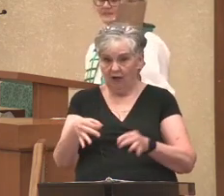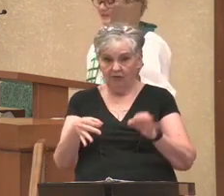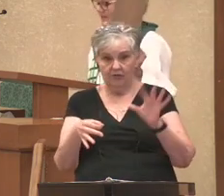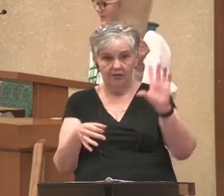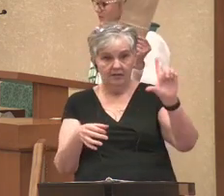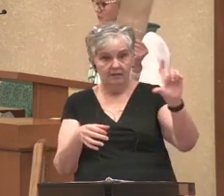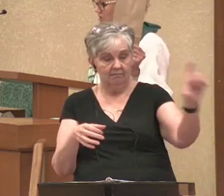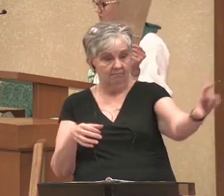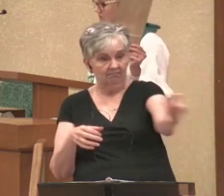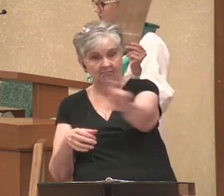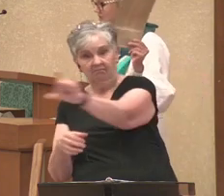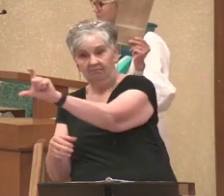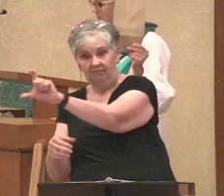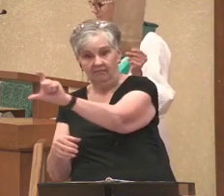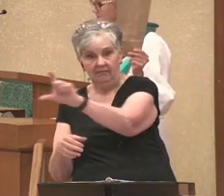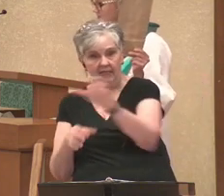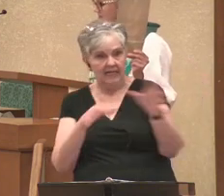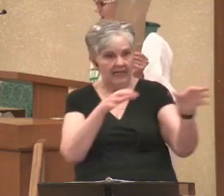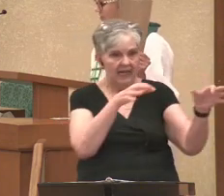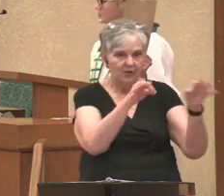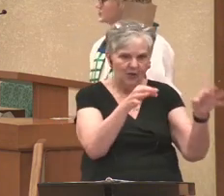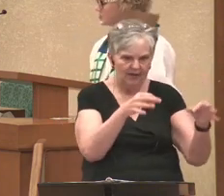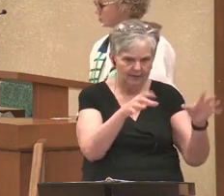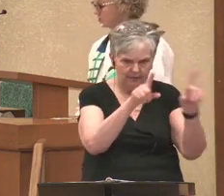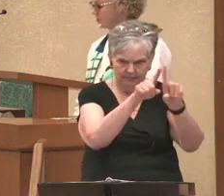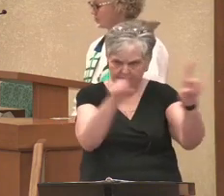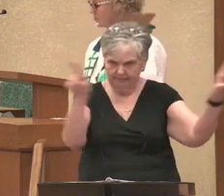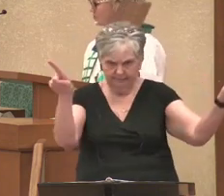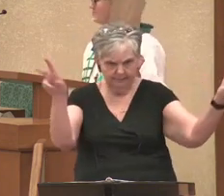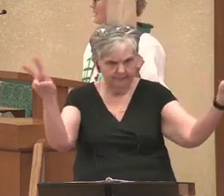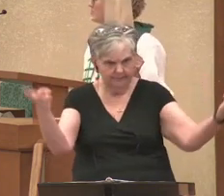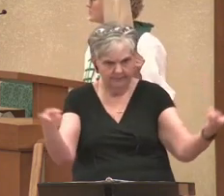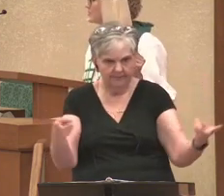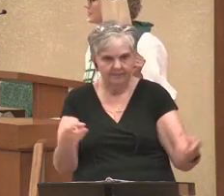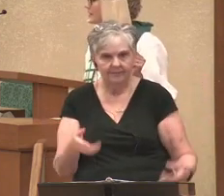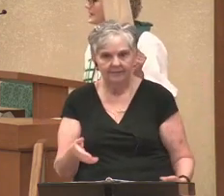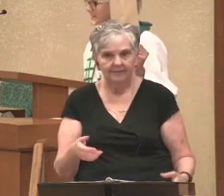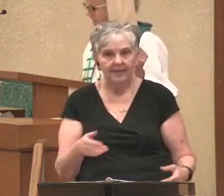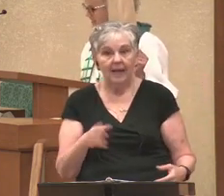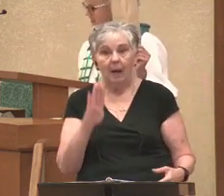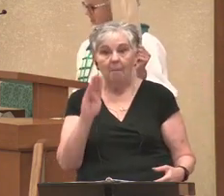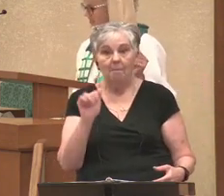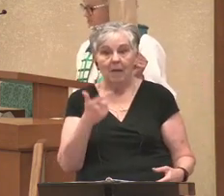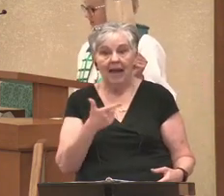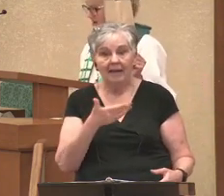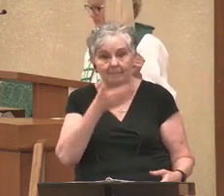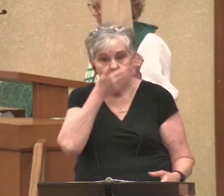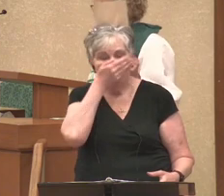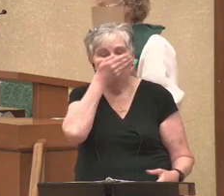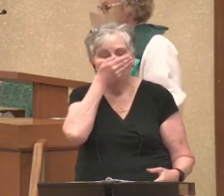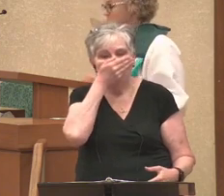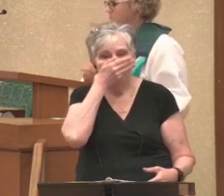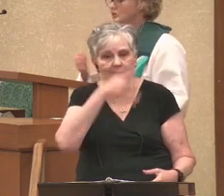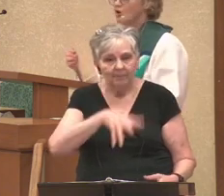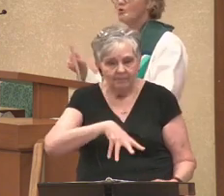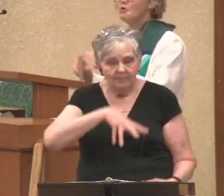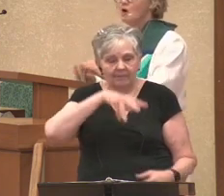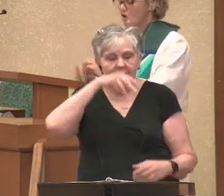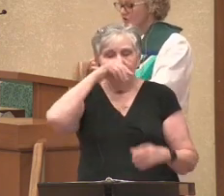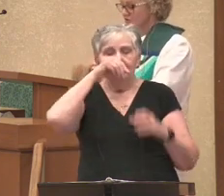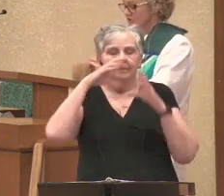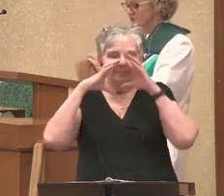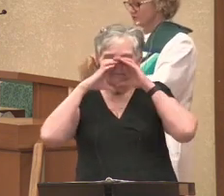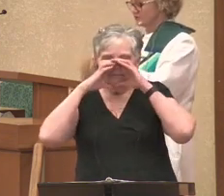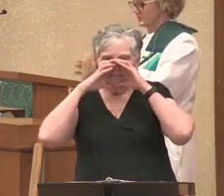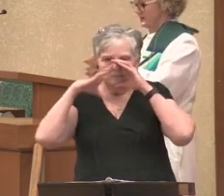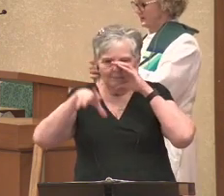them. The instructions said, place the bag securely over your mouth, take a deep breath, blow